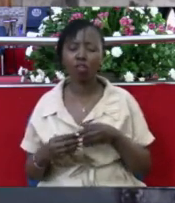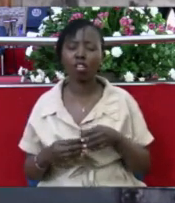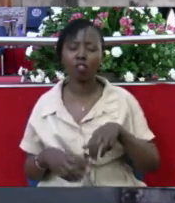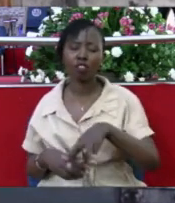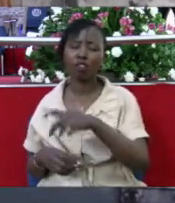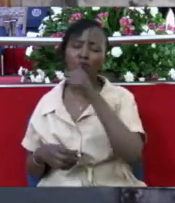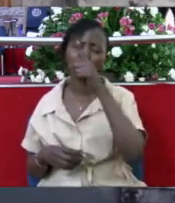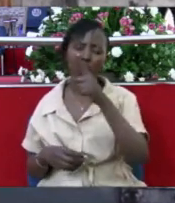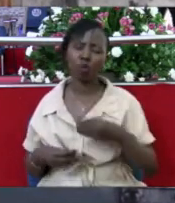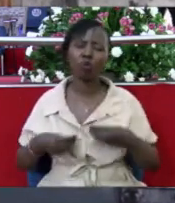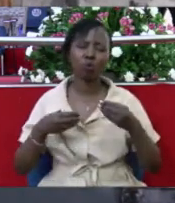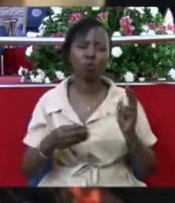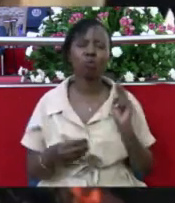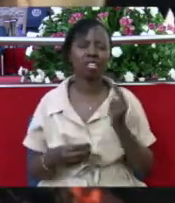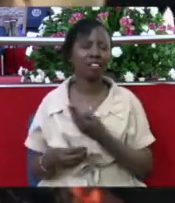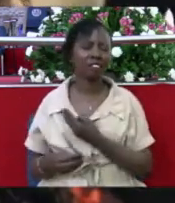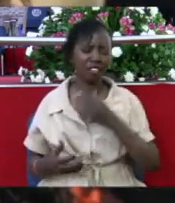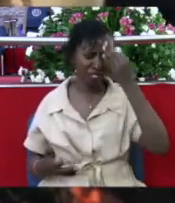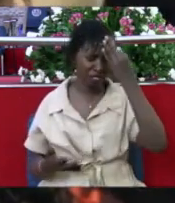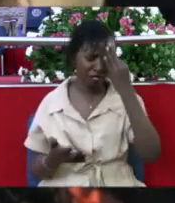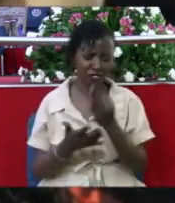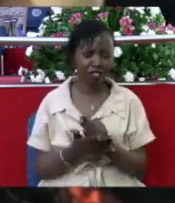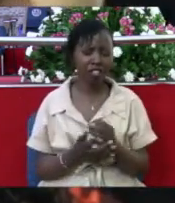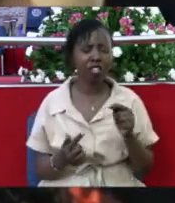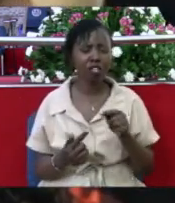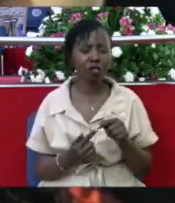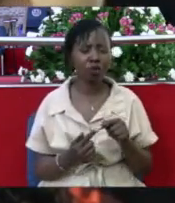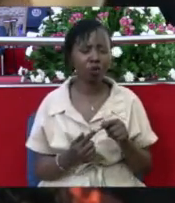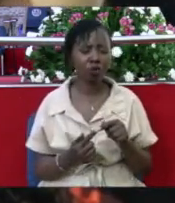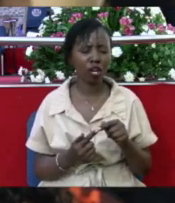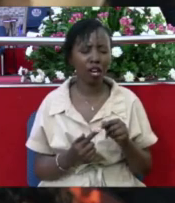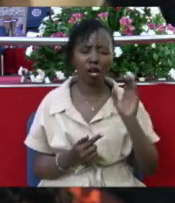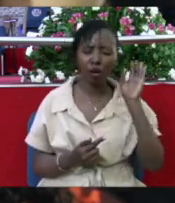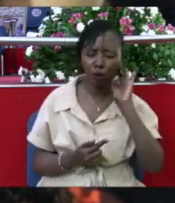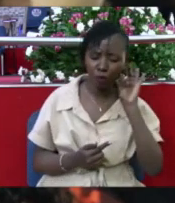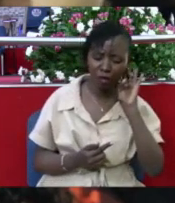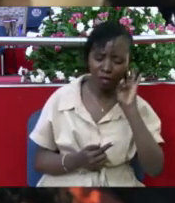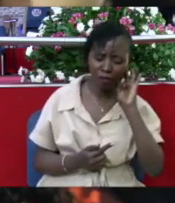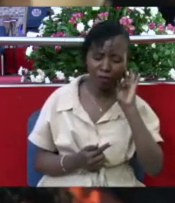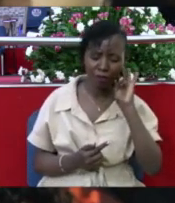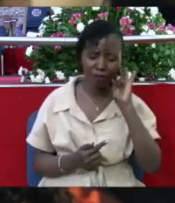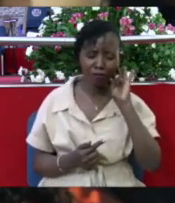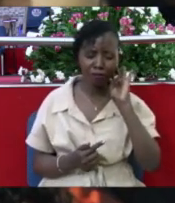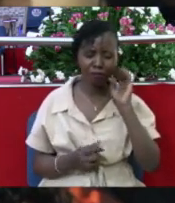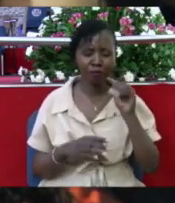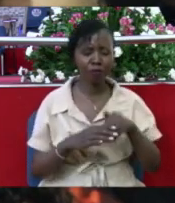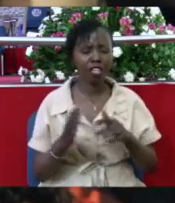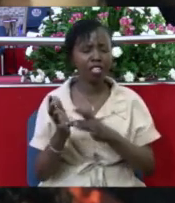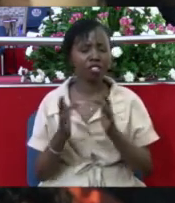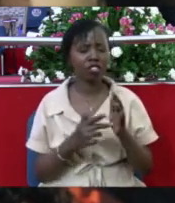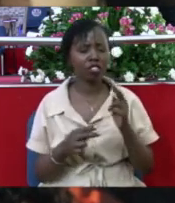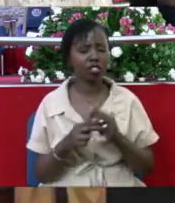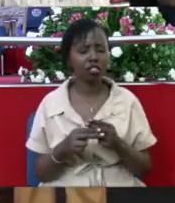give us faith to step out in obedience. Ukatupatie imani ya kuweza kutembea katika kutii. In Jesus name. Katika